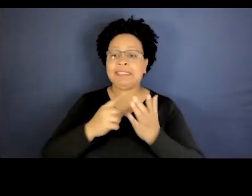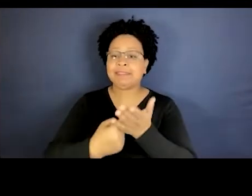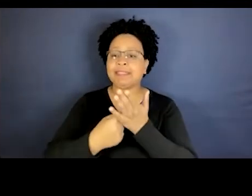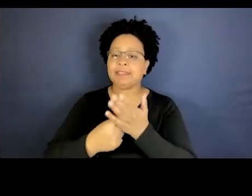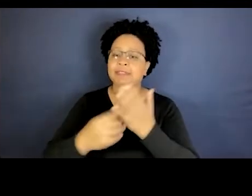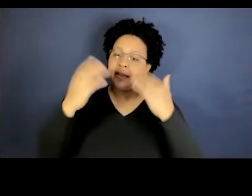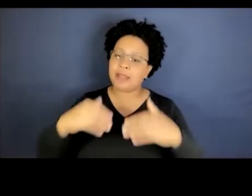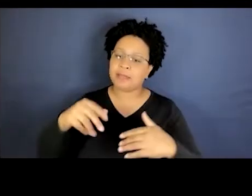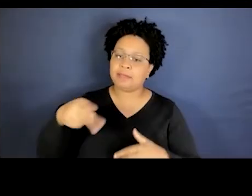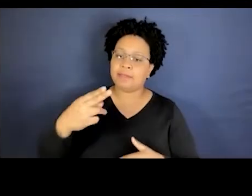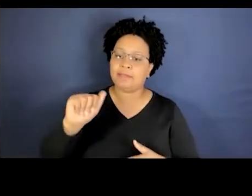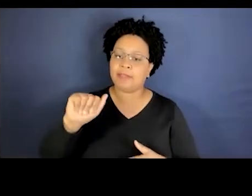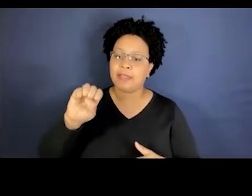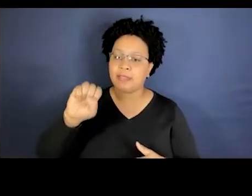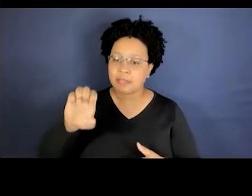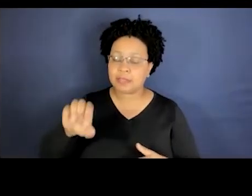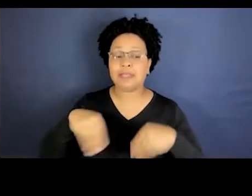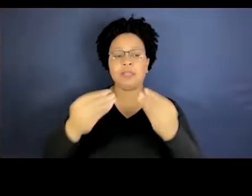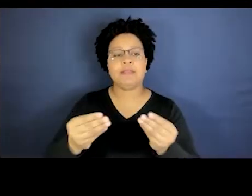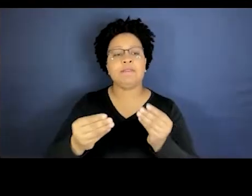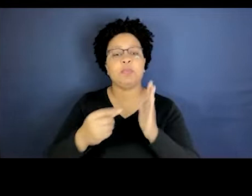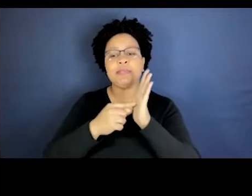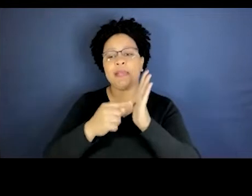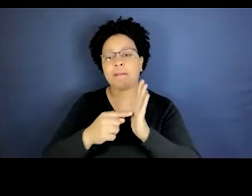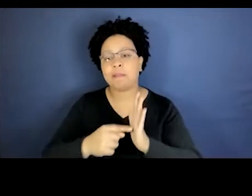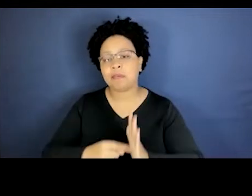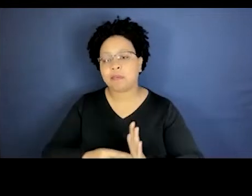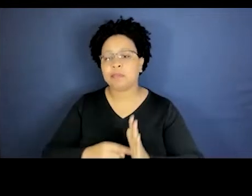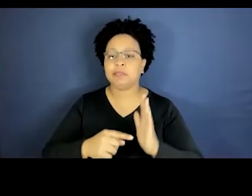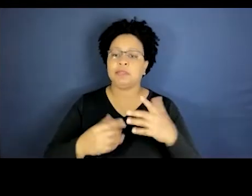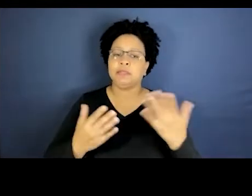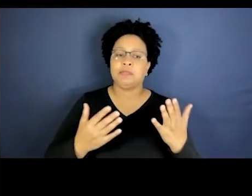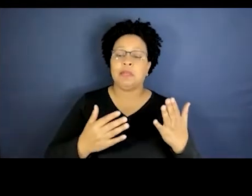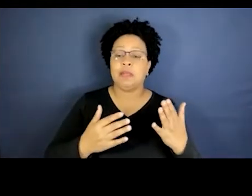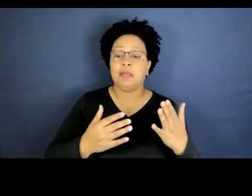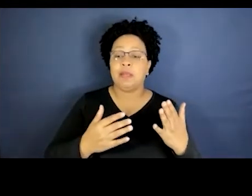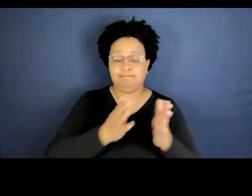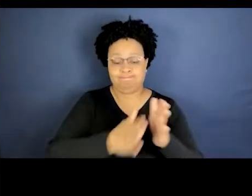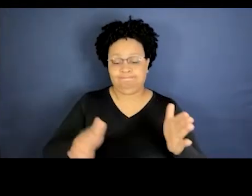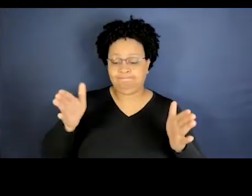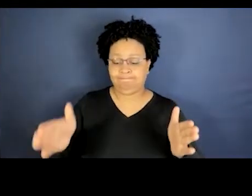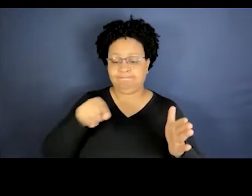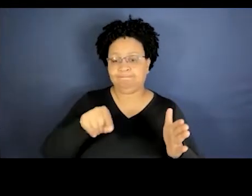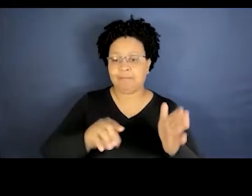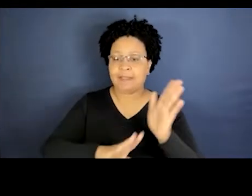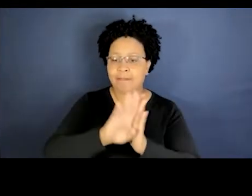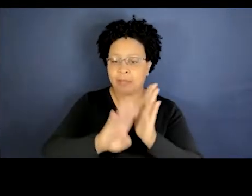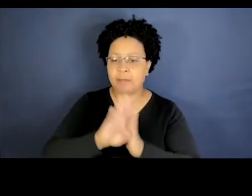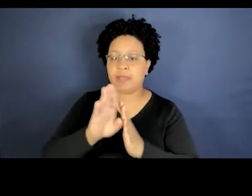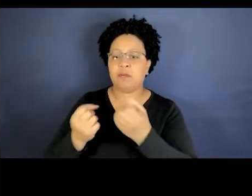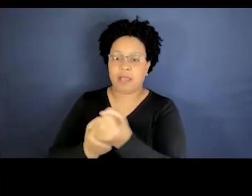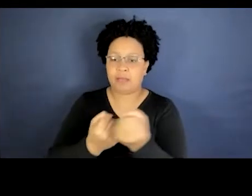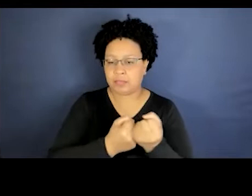and give you some examples of the phase of development. And so the advocacy value system development is phase